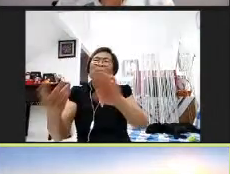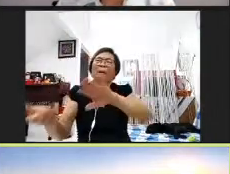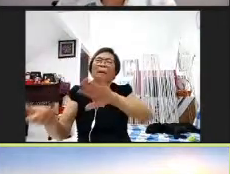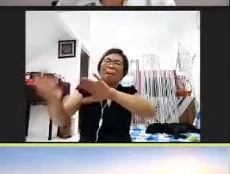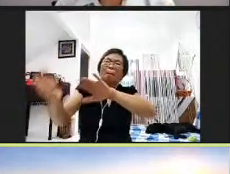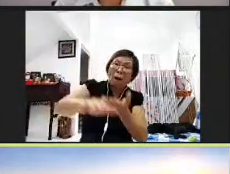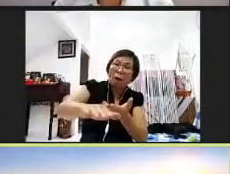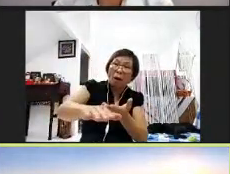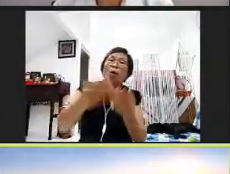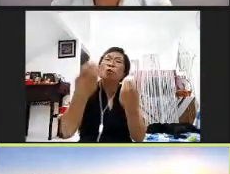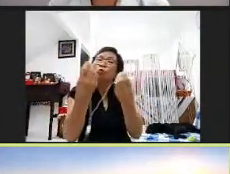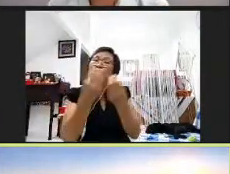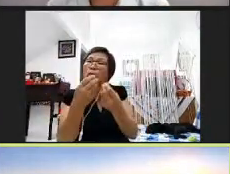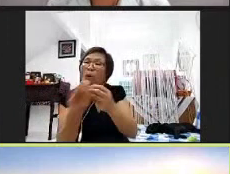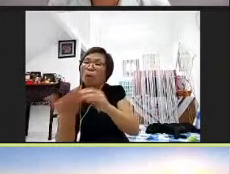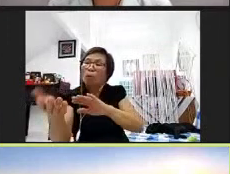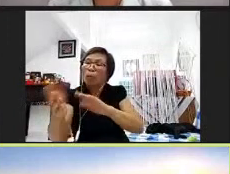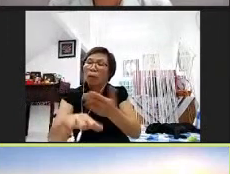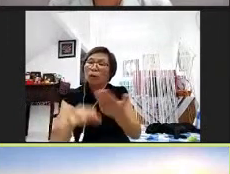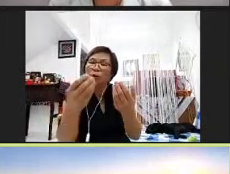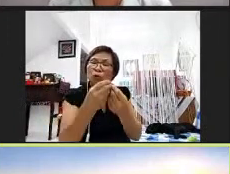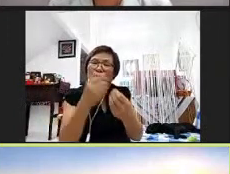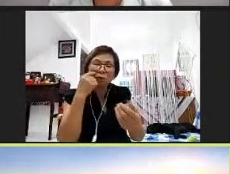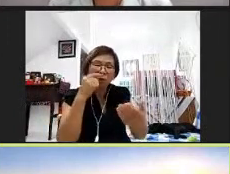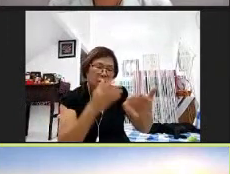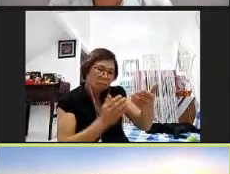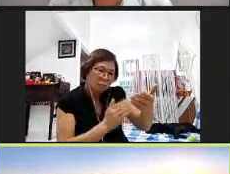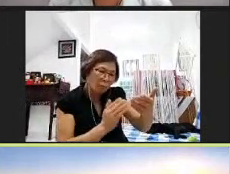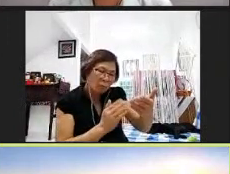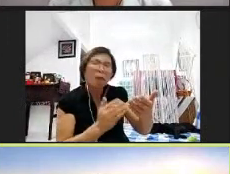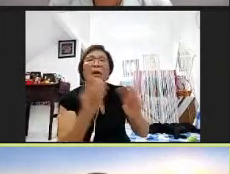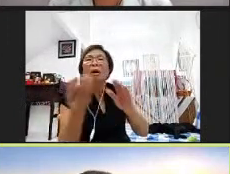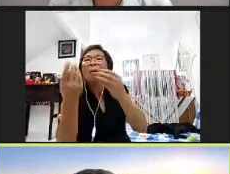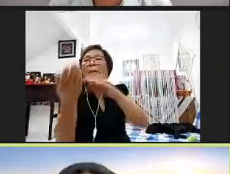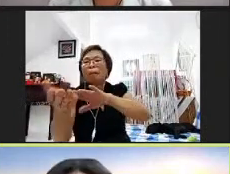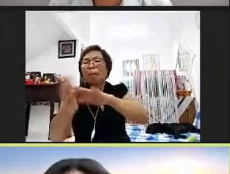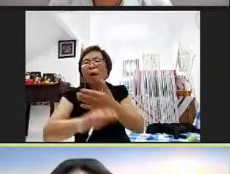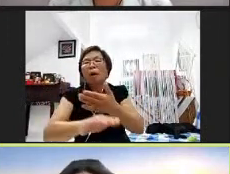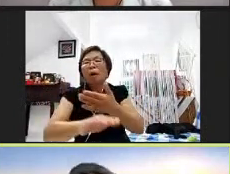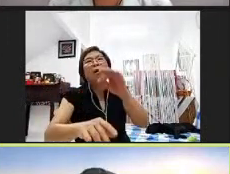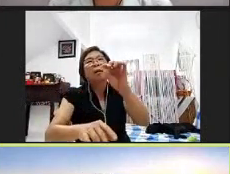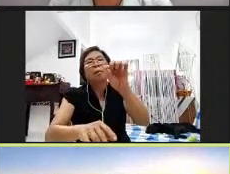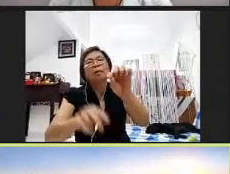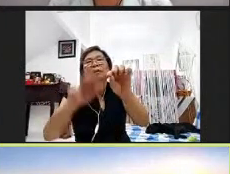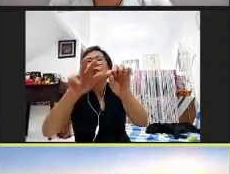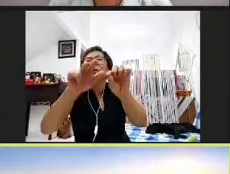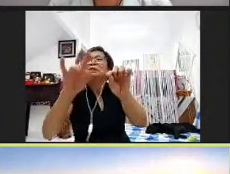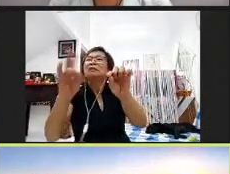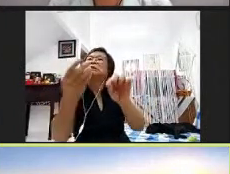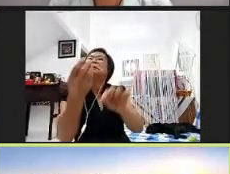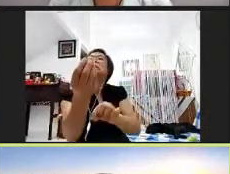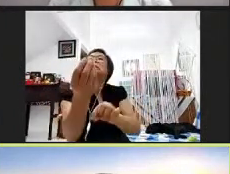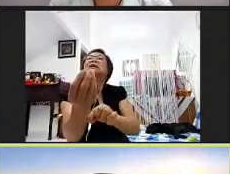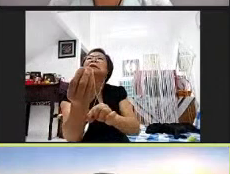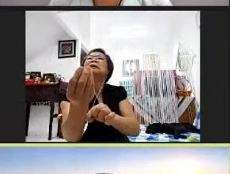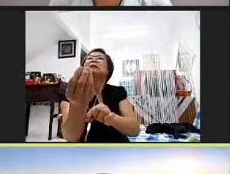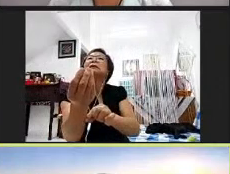you can see here, is our death rate is 0.37, nearly